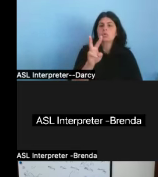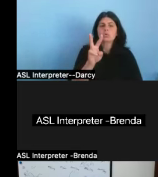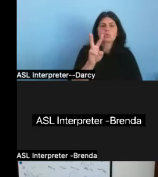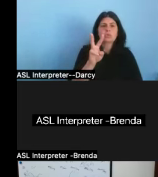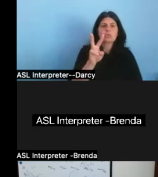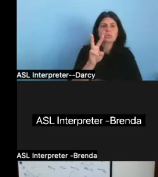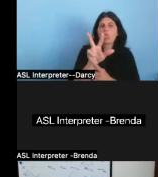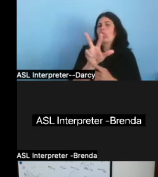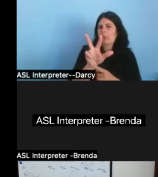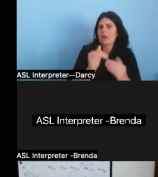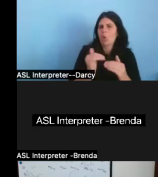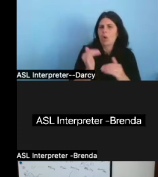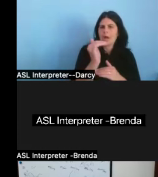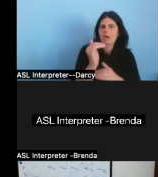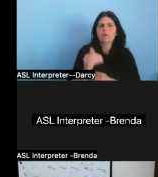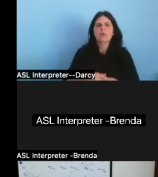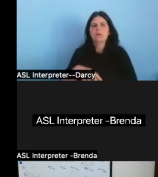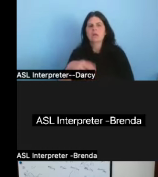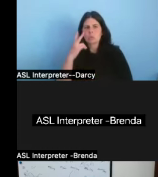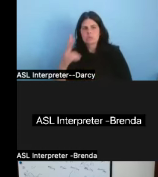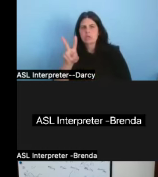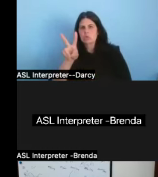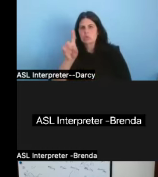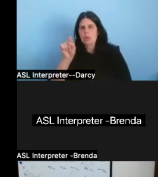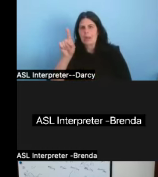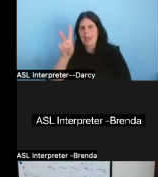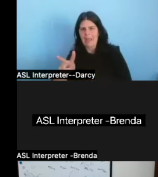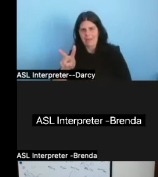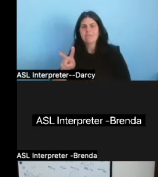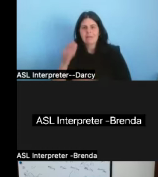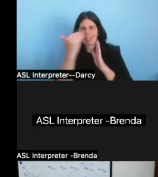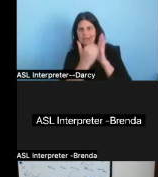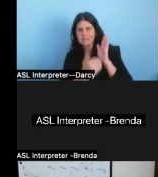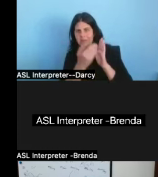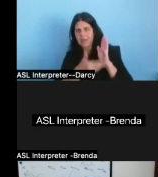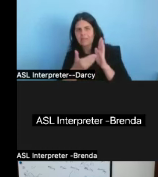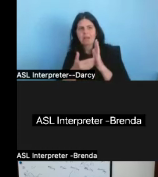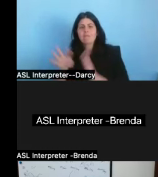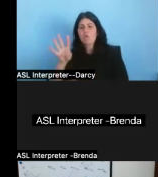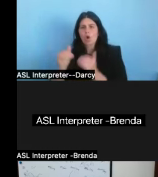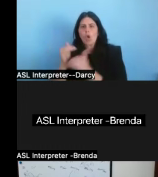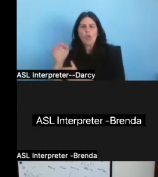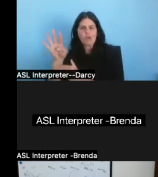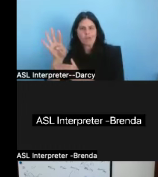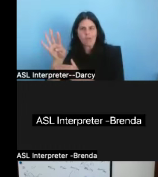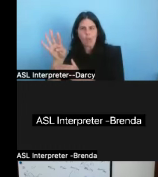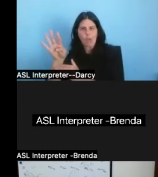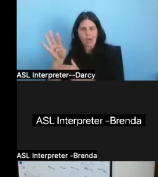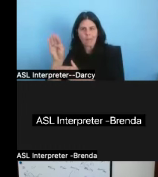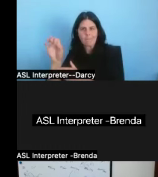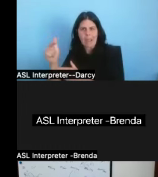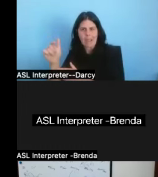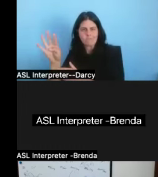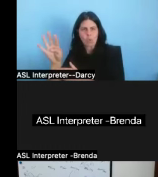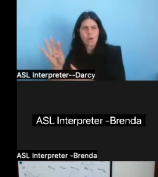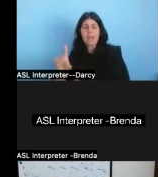3.5s listed here. You can see there were 4 that were above a magnitude 4. And this was the Did You Feel It map